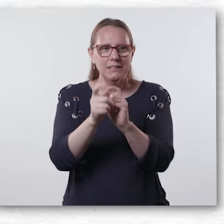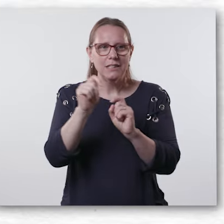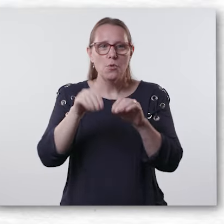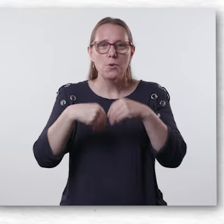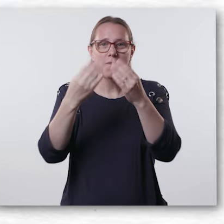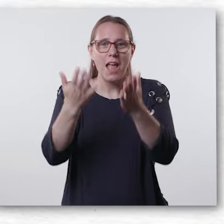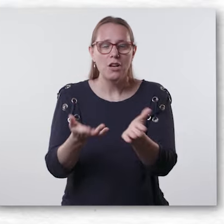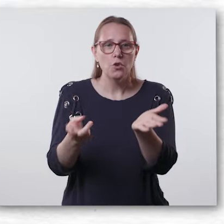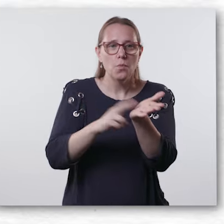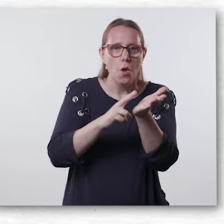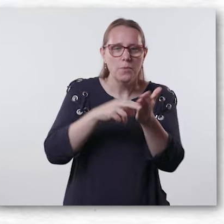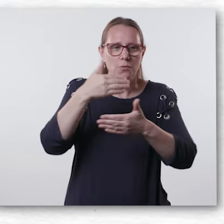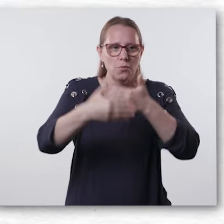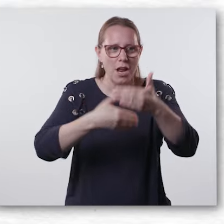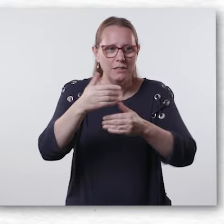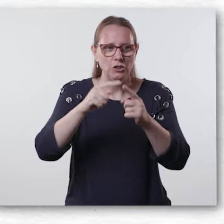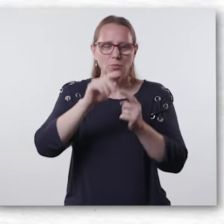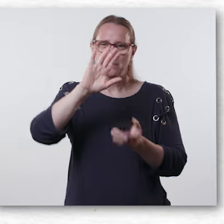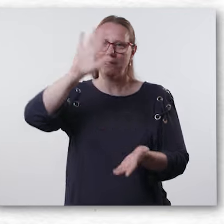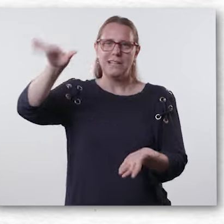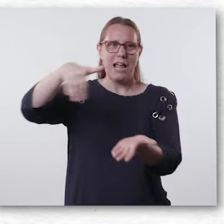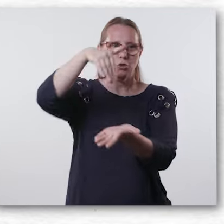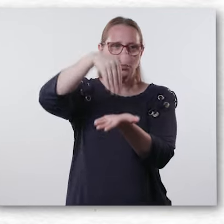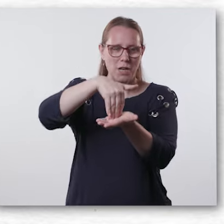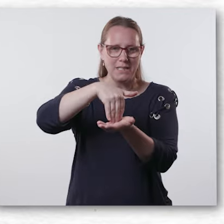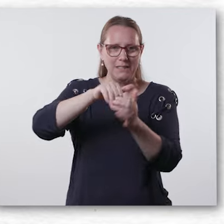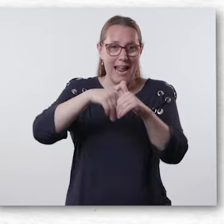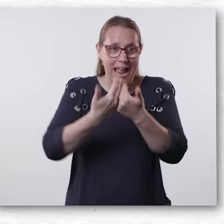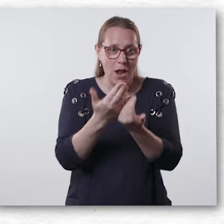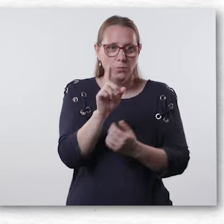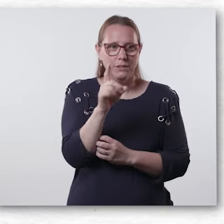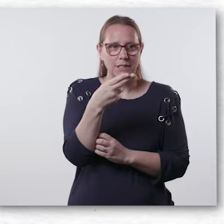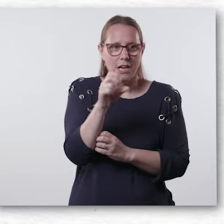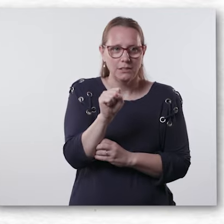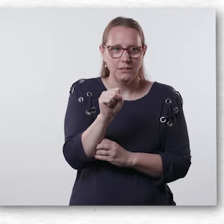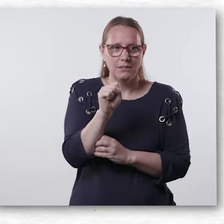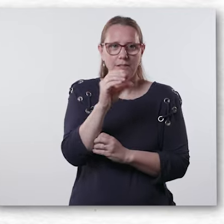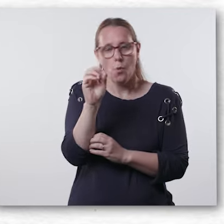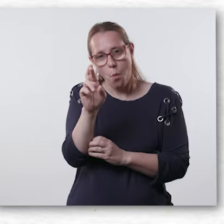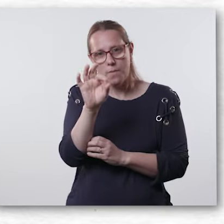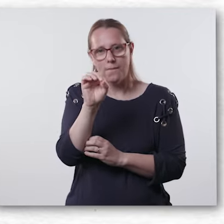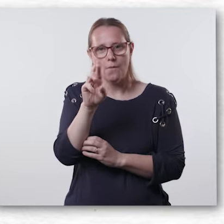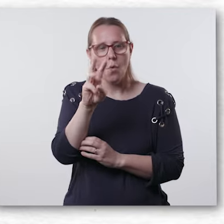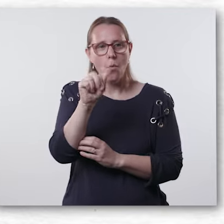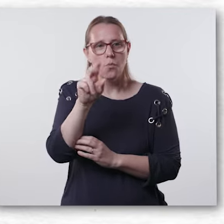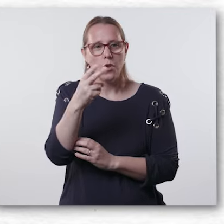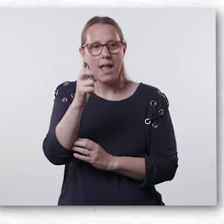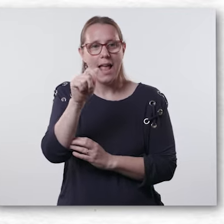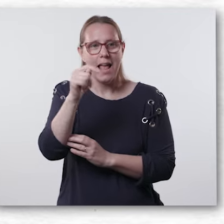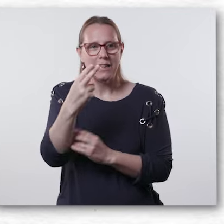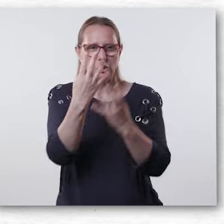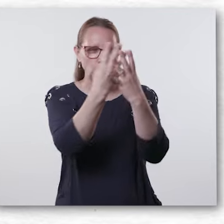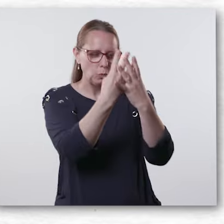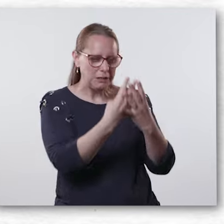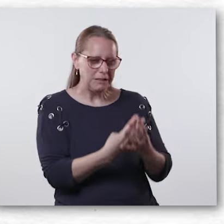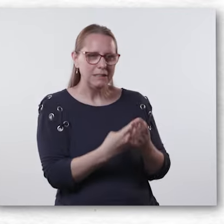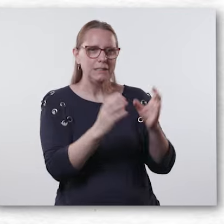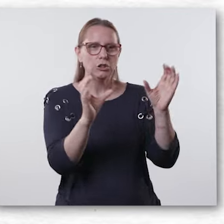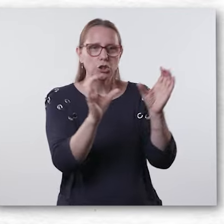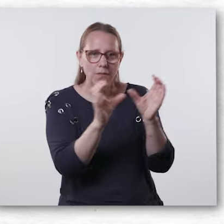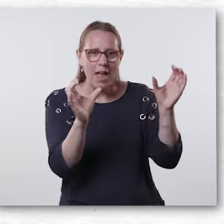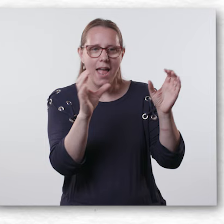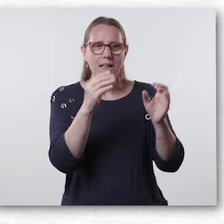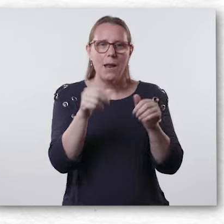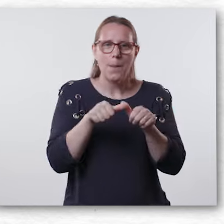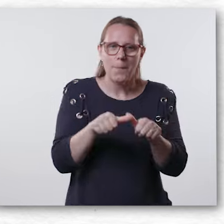DHS is changing the provider enrollment process to centralize how DHS or Forward Health screens, certifies,